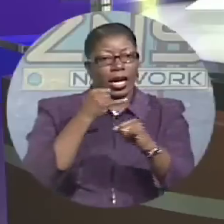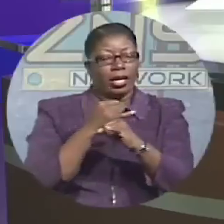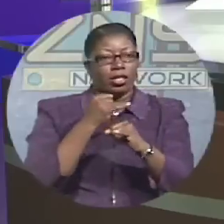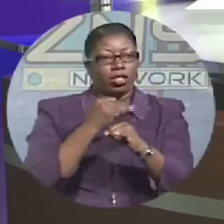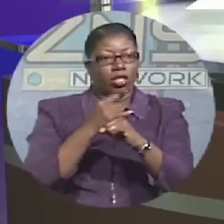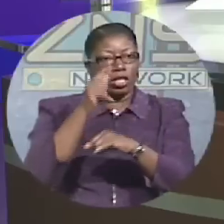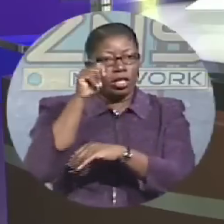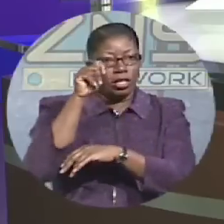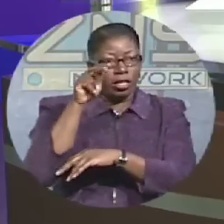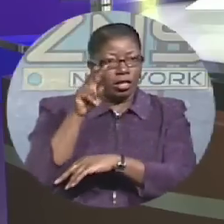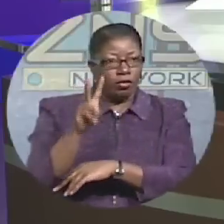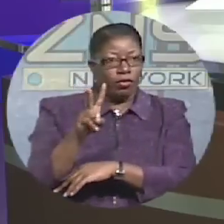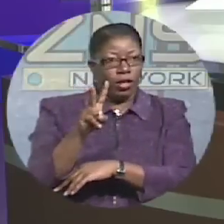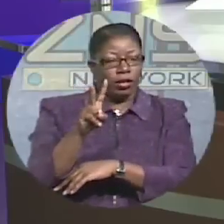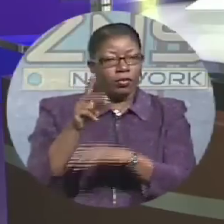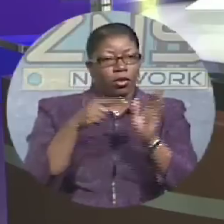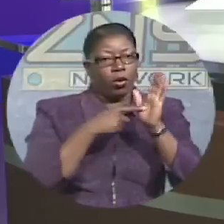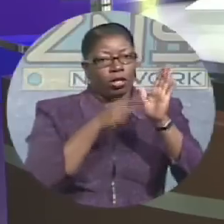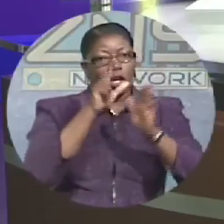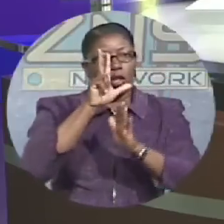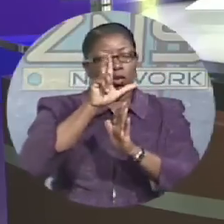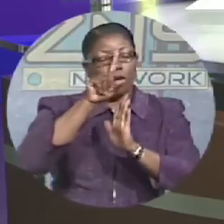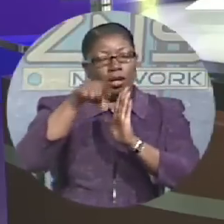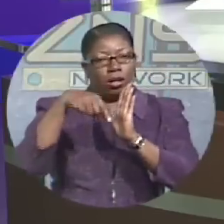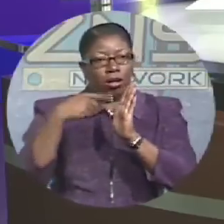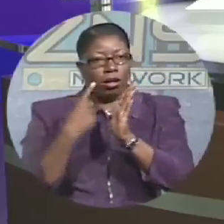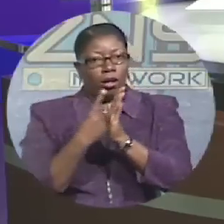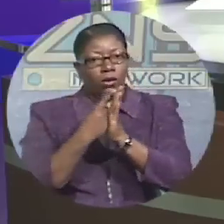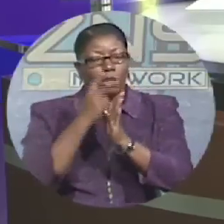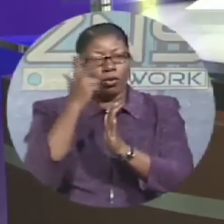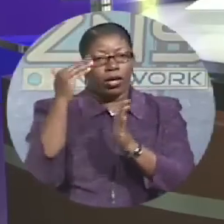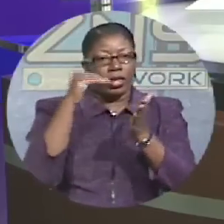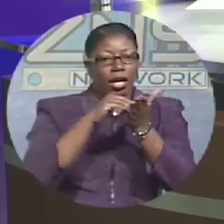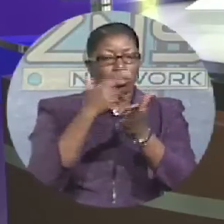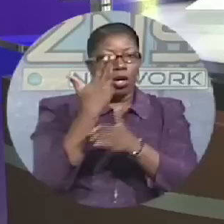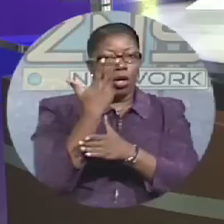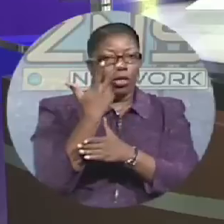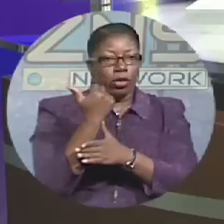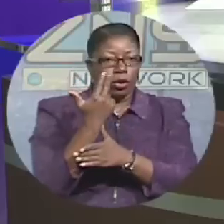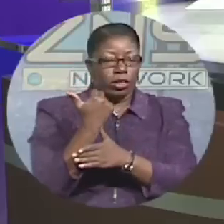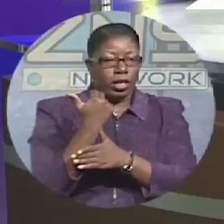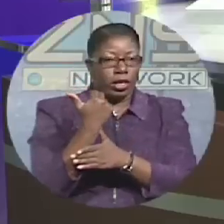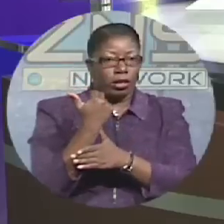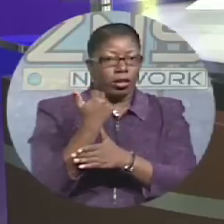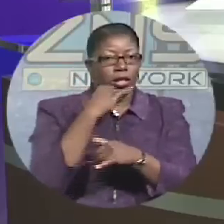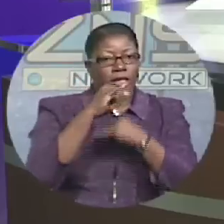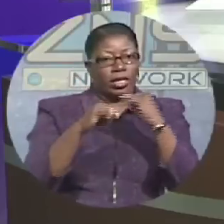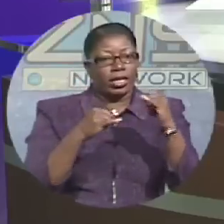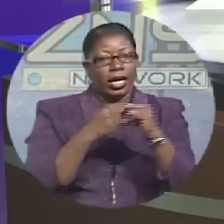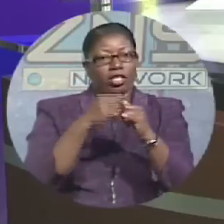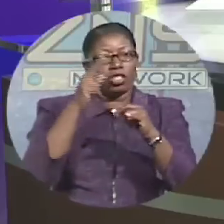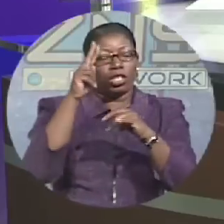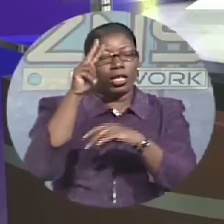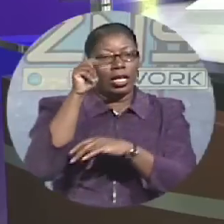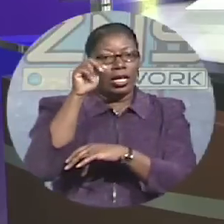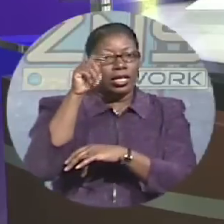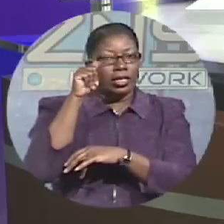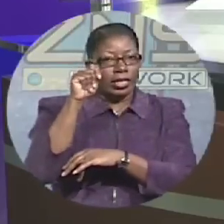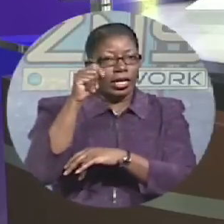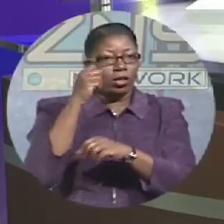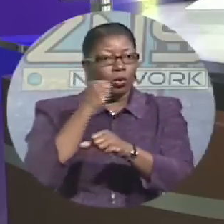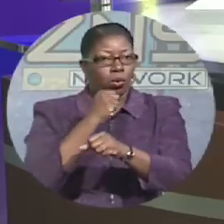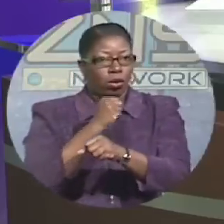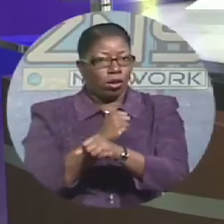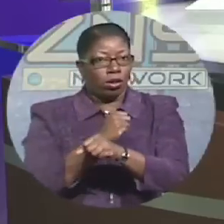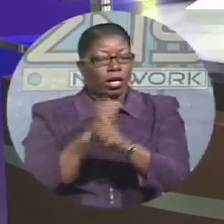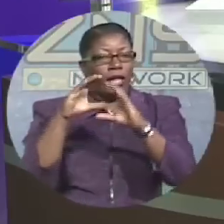to televise 3 one-hour highlight shows of the 2013 CARIFTA Games on ESPN International network throughout the world. Now,